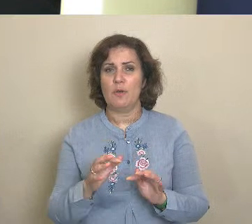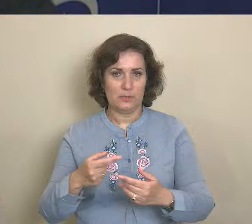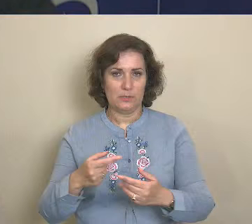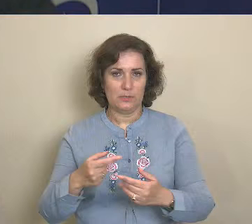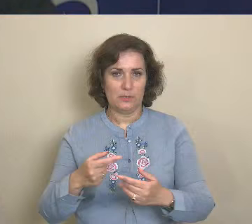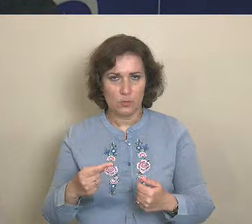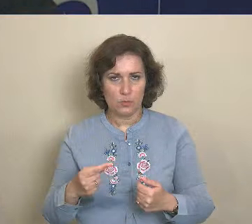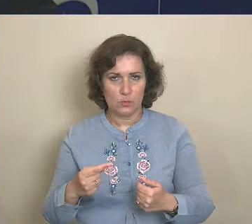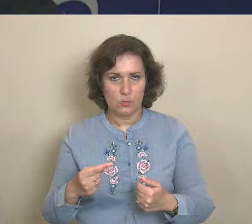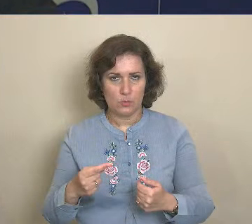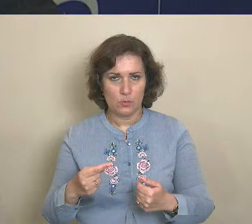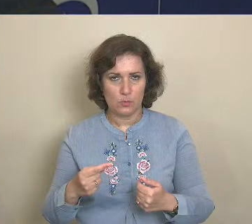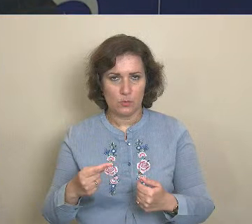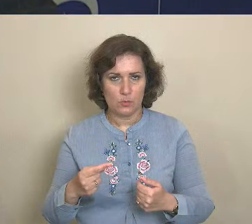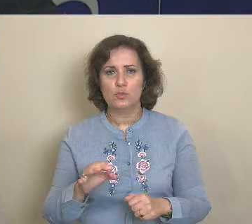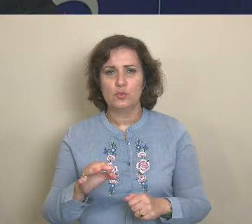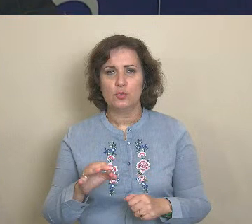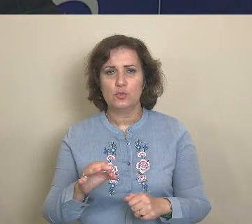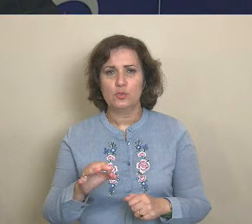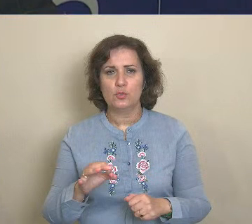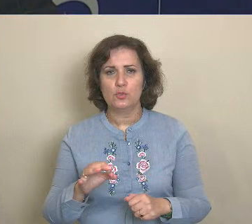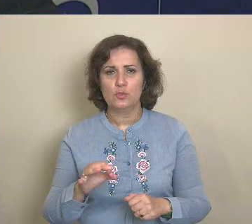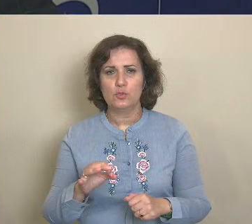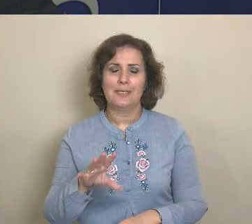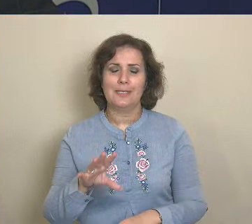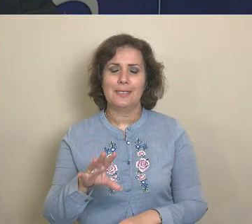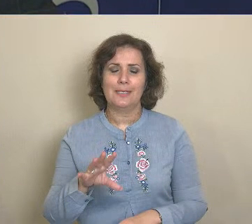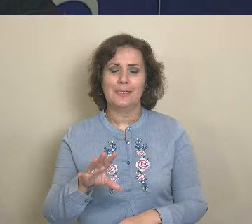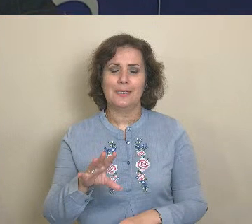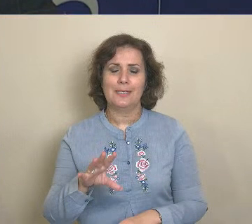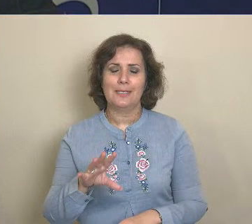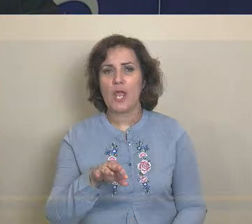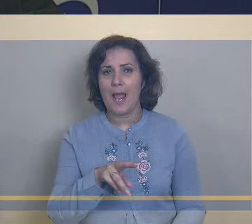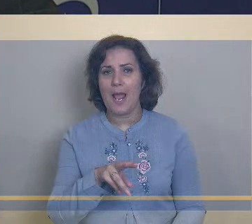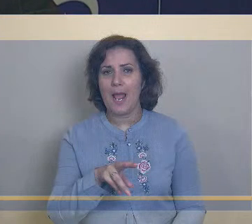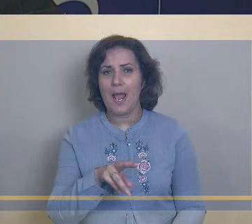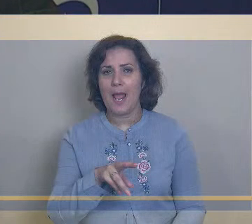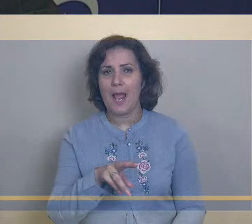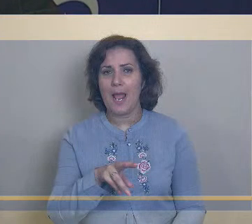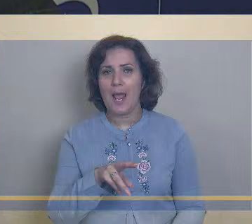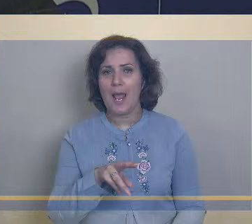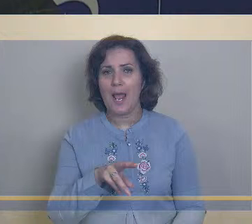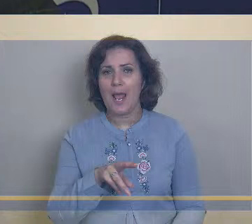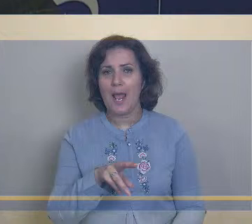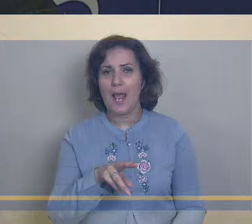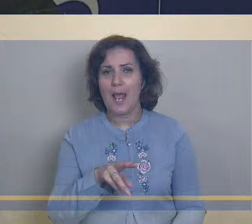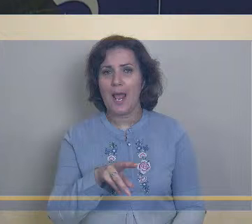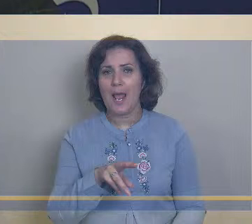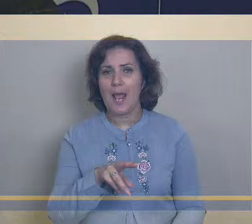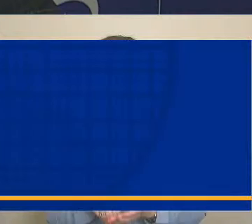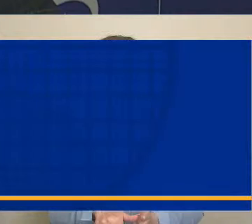after election campaign we'll get back to the discussion on the regional and